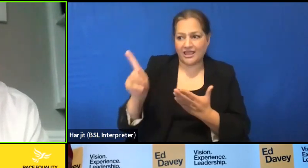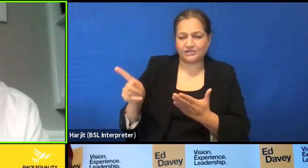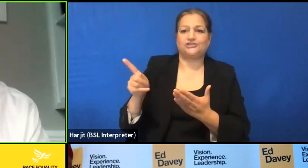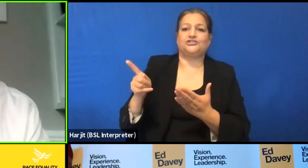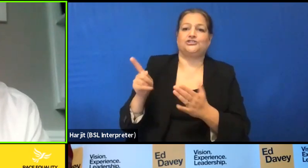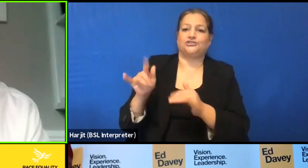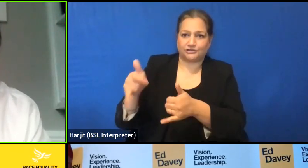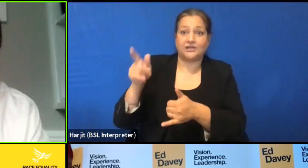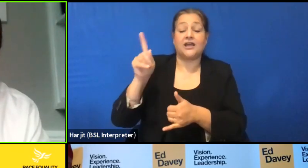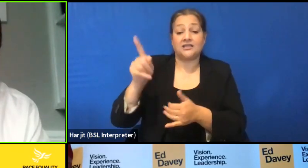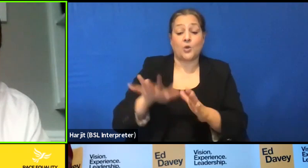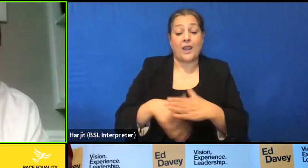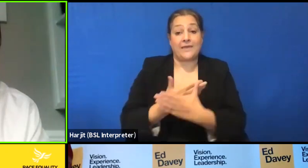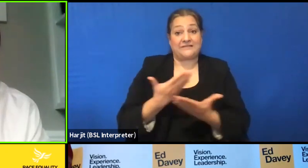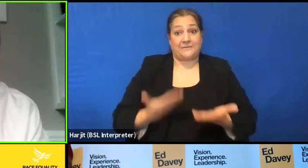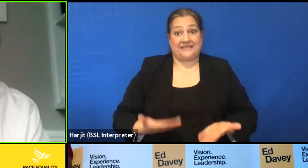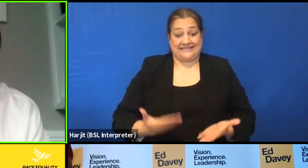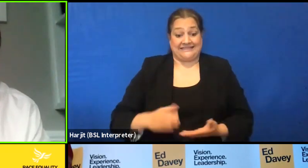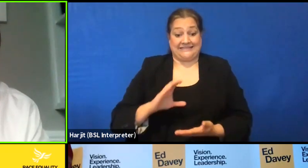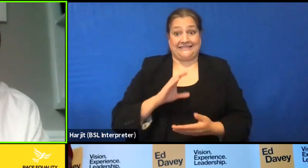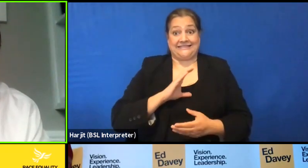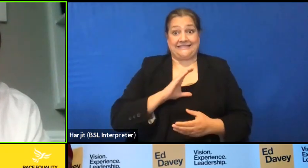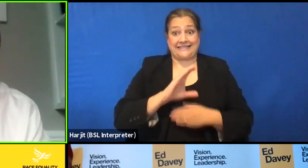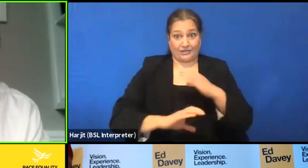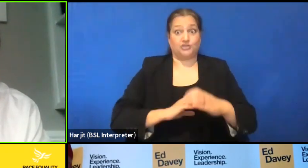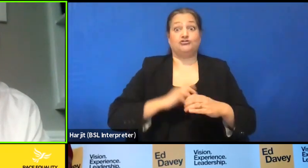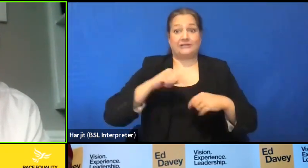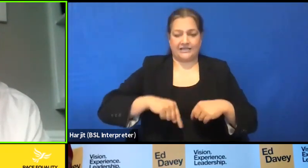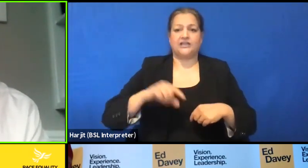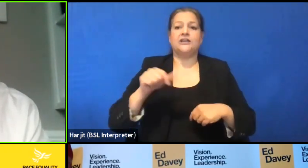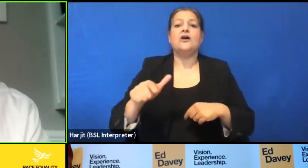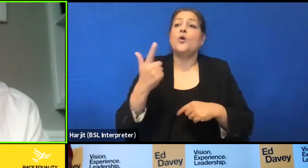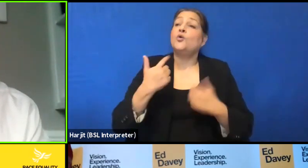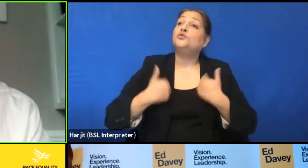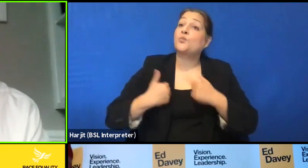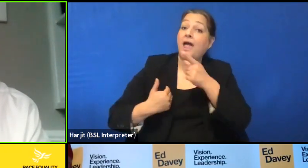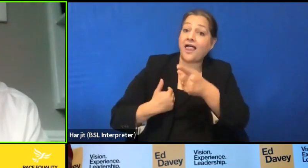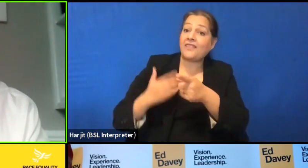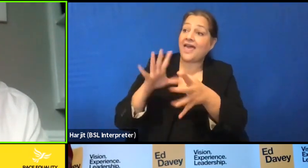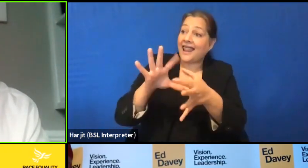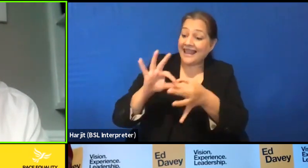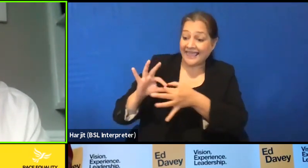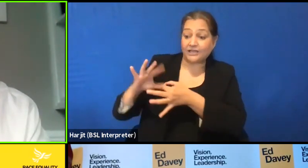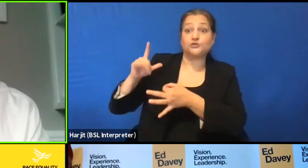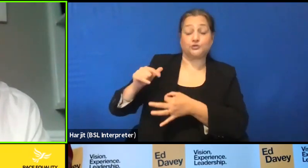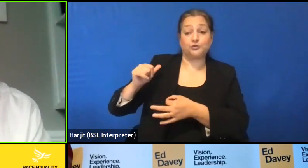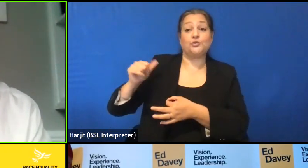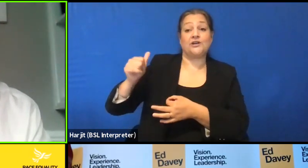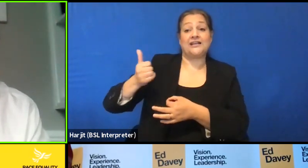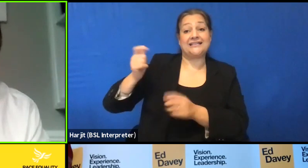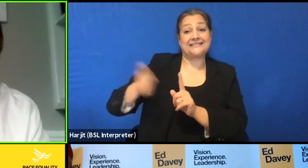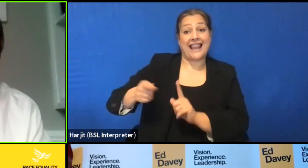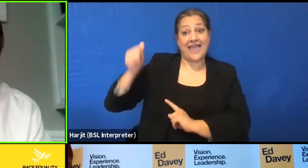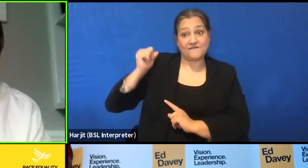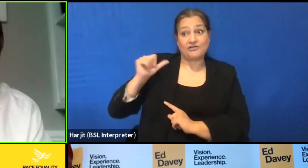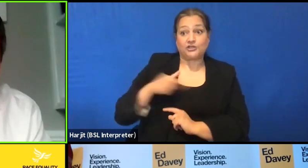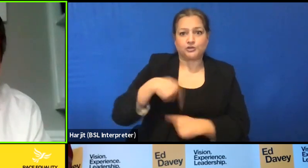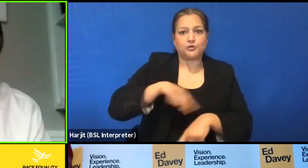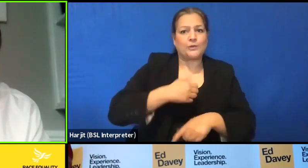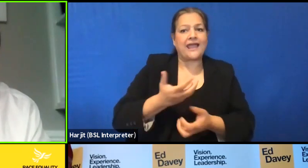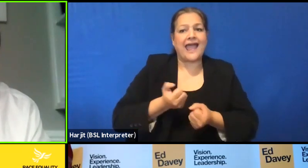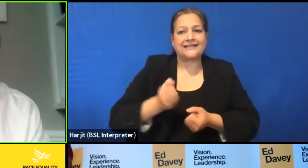in this century from people whose wealth was linked directly to slavery? So some linked questions there